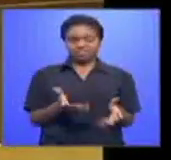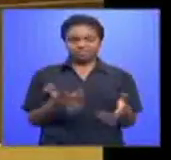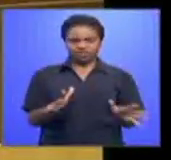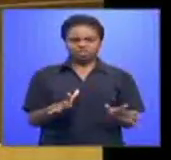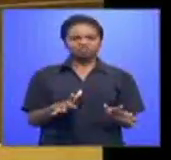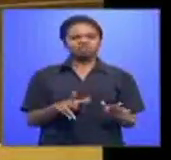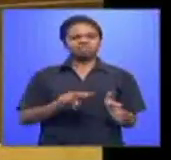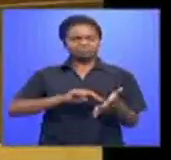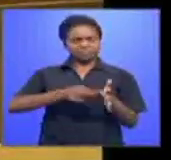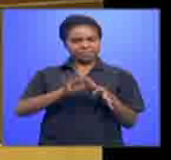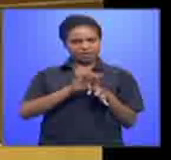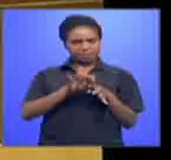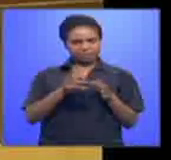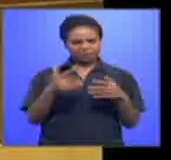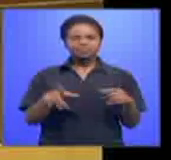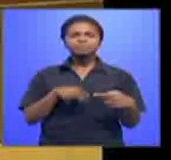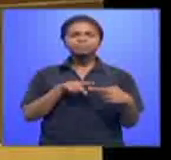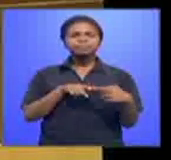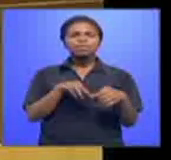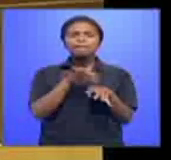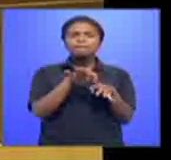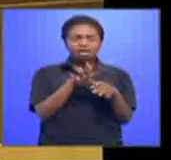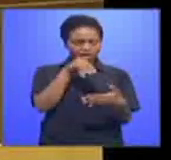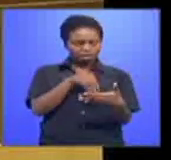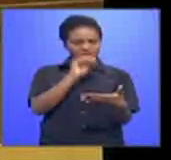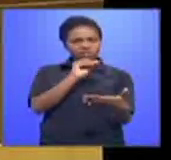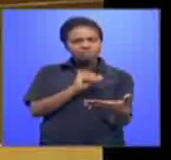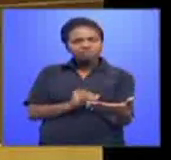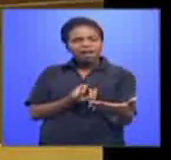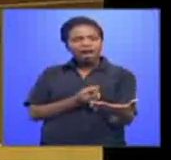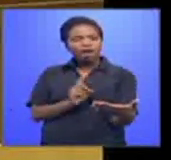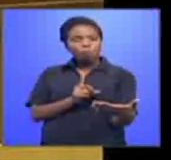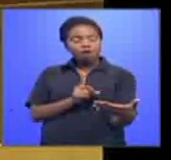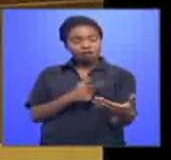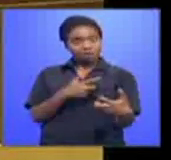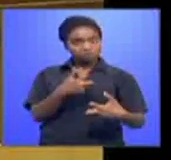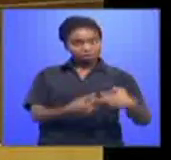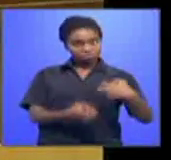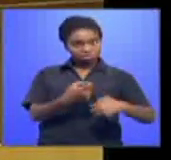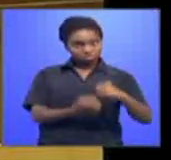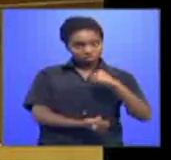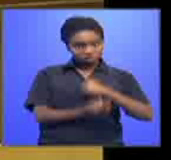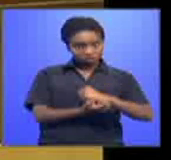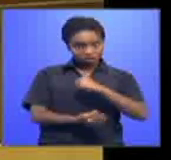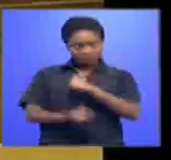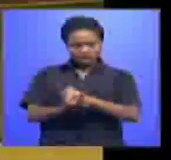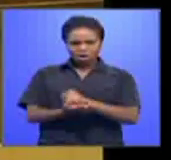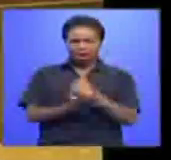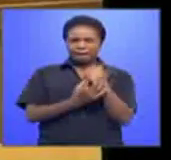The National Development Plan contains proposals for tackling the problems of